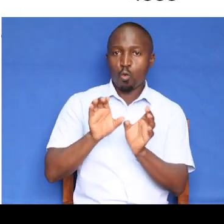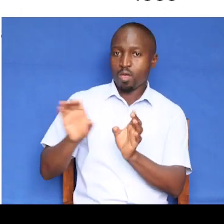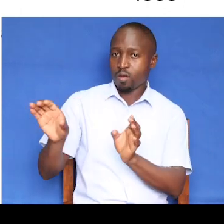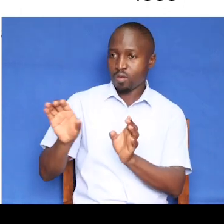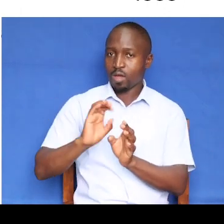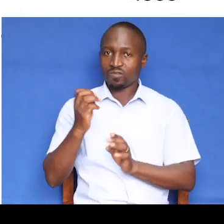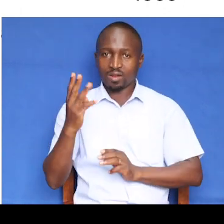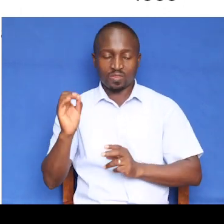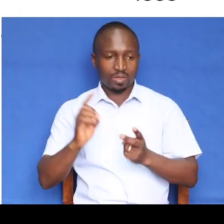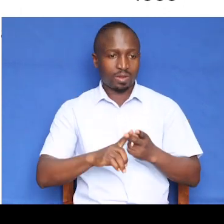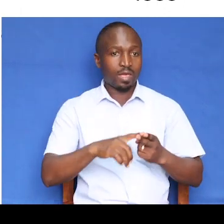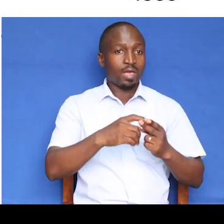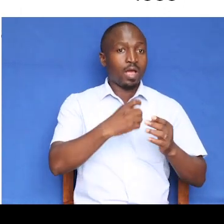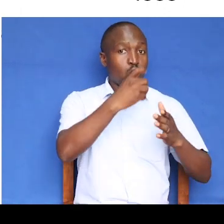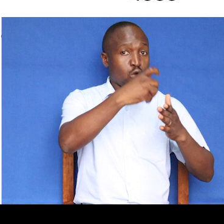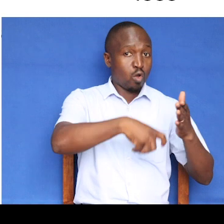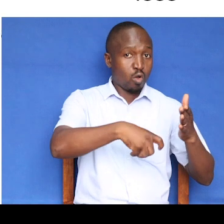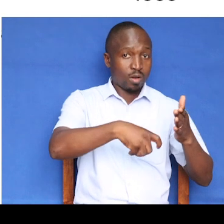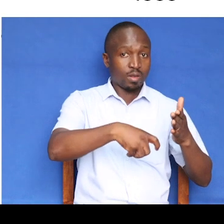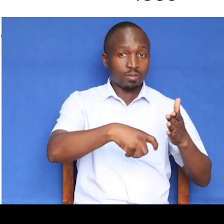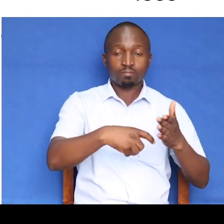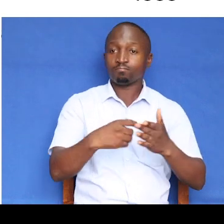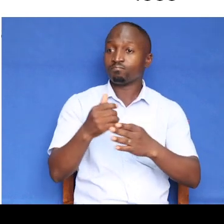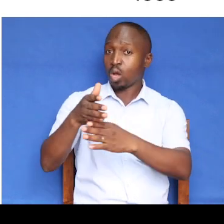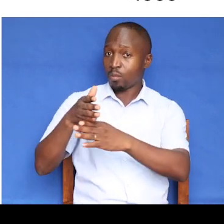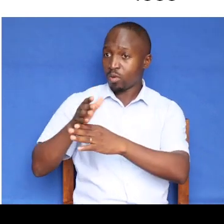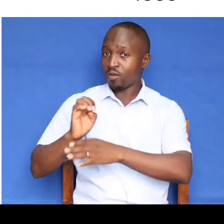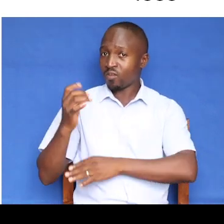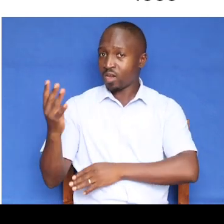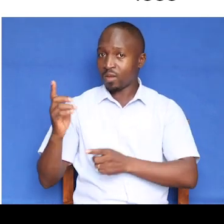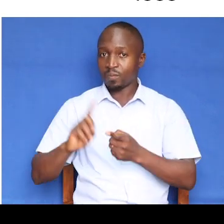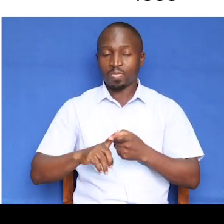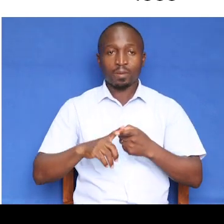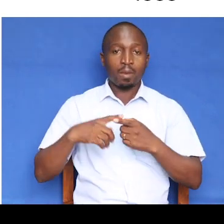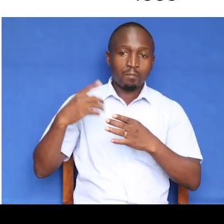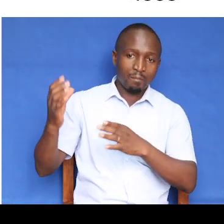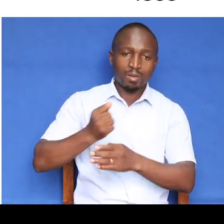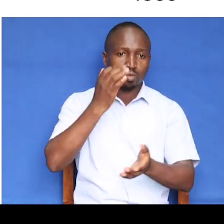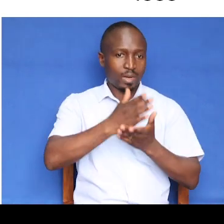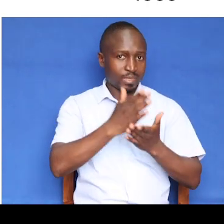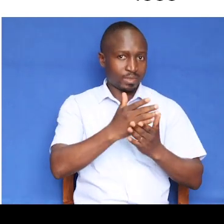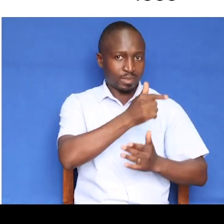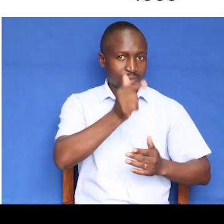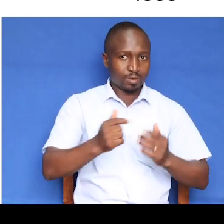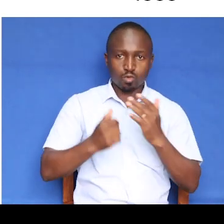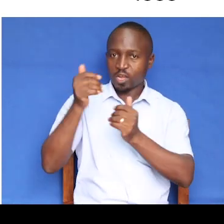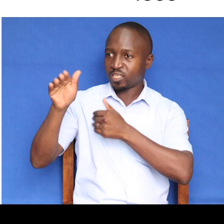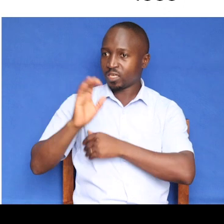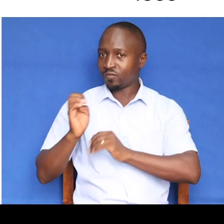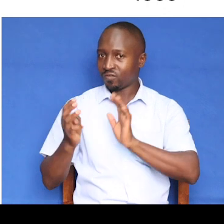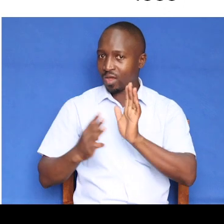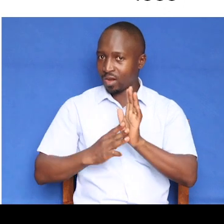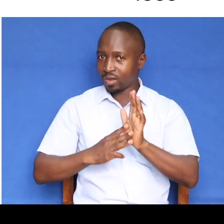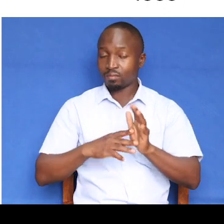30,000, corporate profit tax 4,000, net Tanzanian income from abroad 8,000,